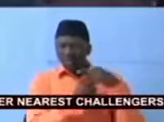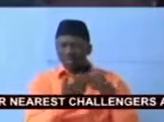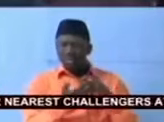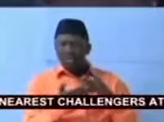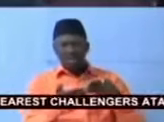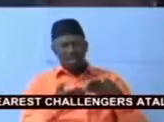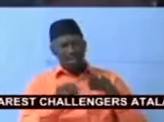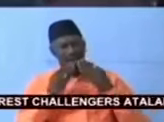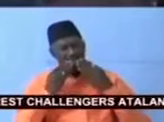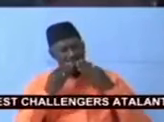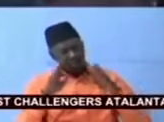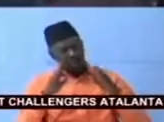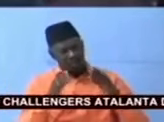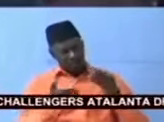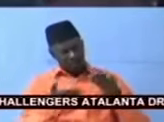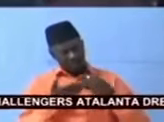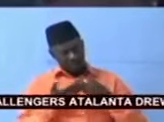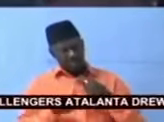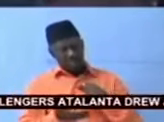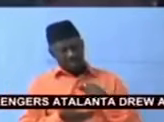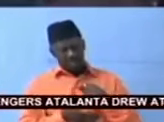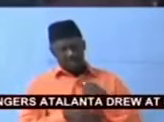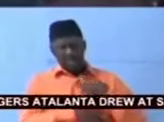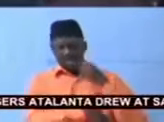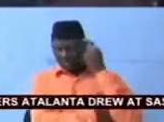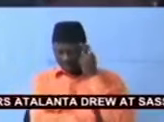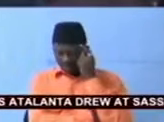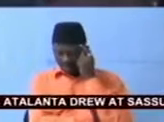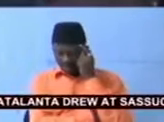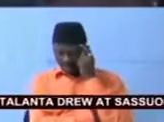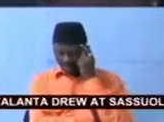Then I said to myself that I think this is a time for me to